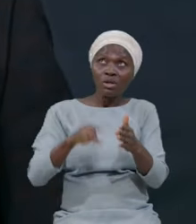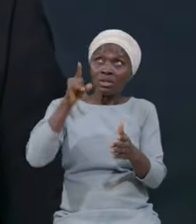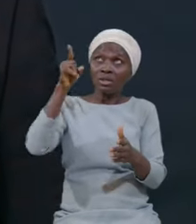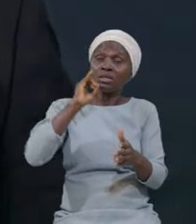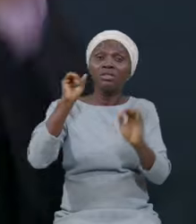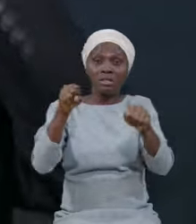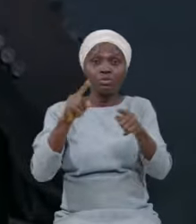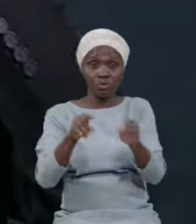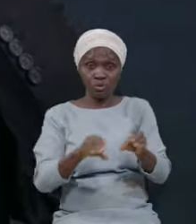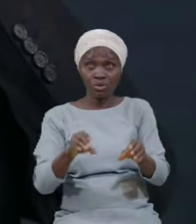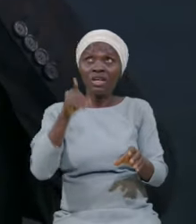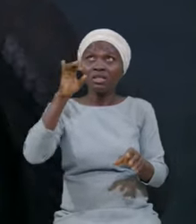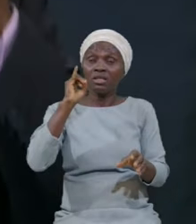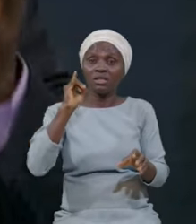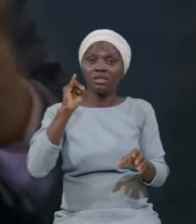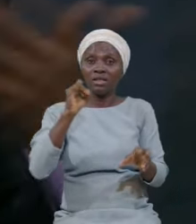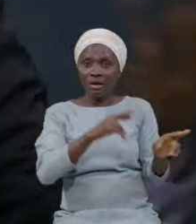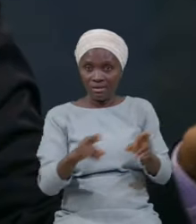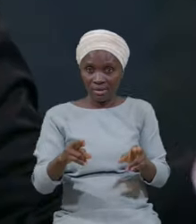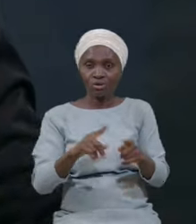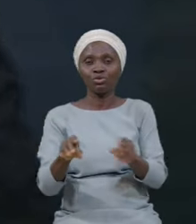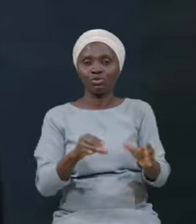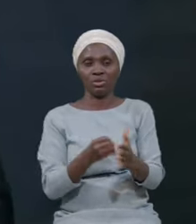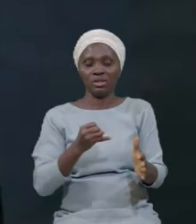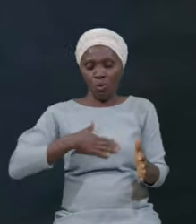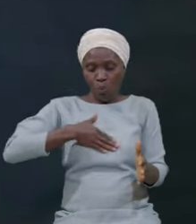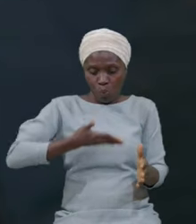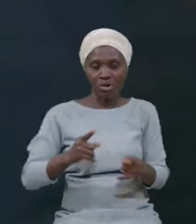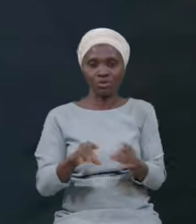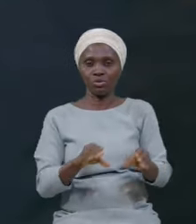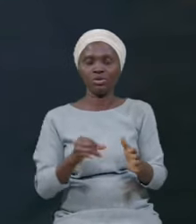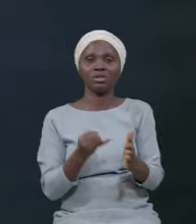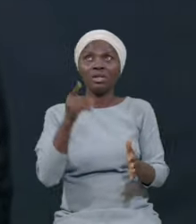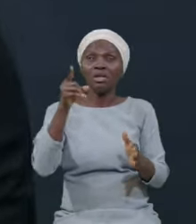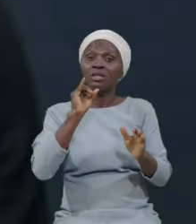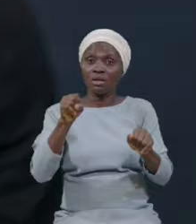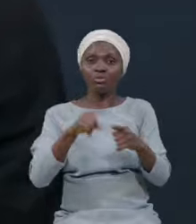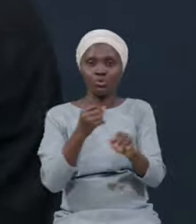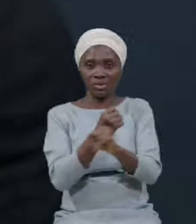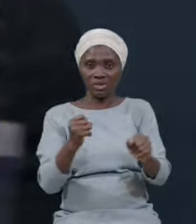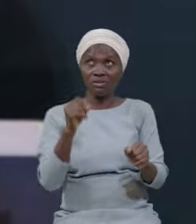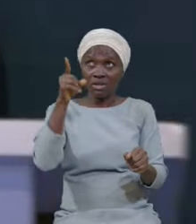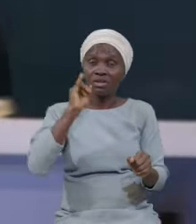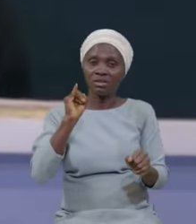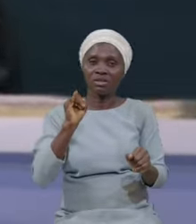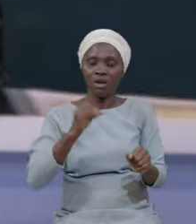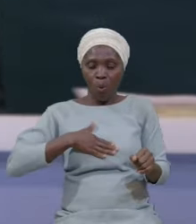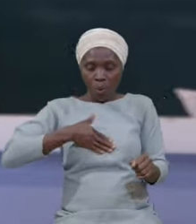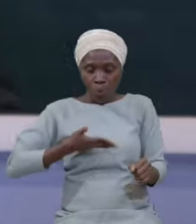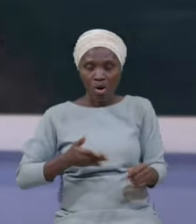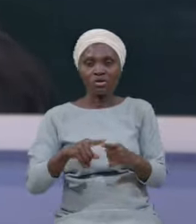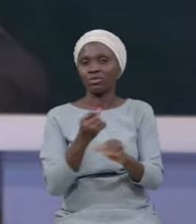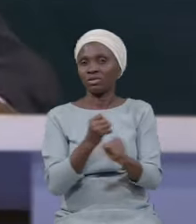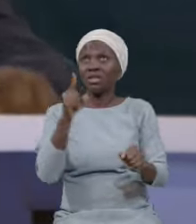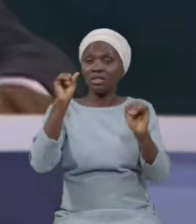do. He is able to save, is willing to save. Is able to heal, is willing to heal.